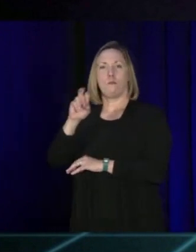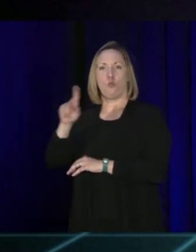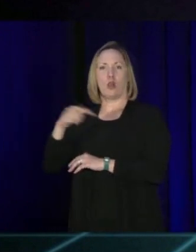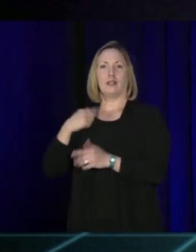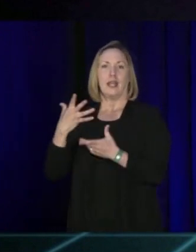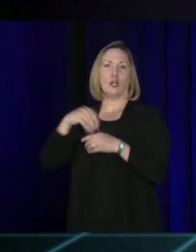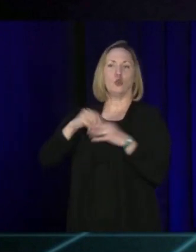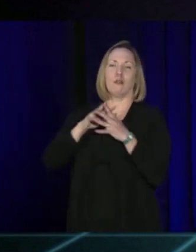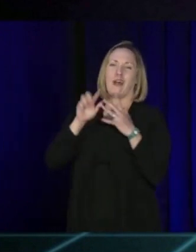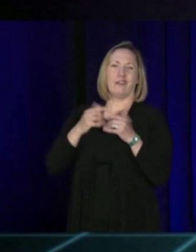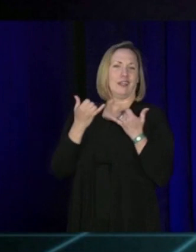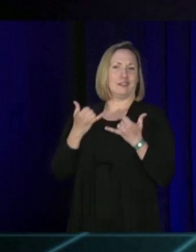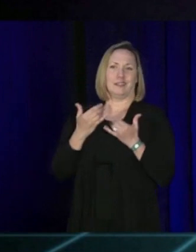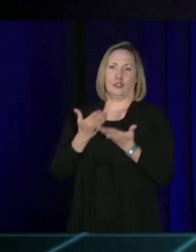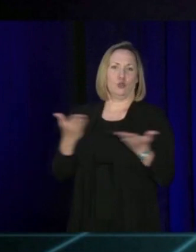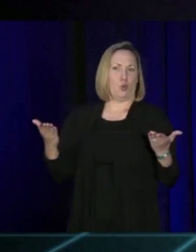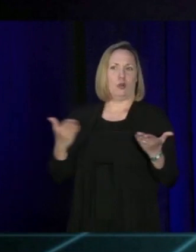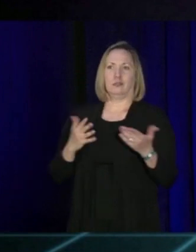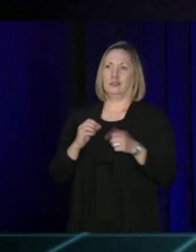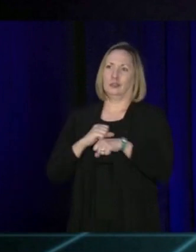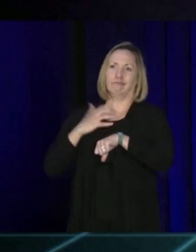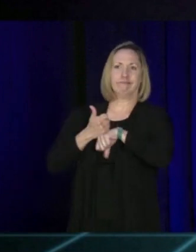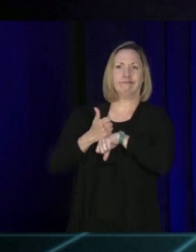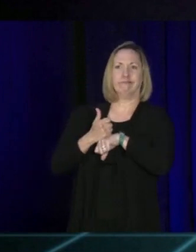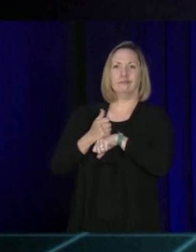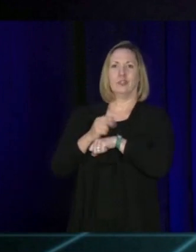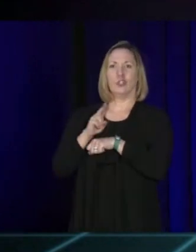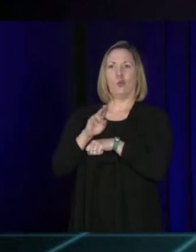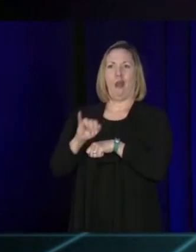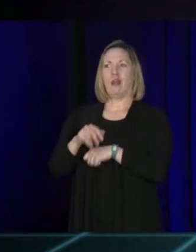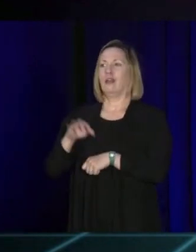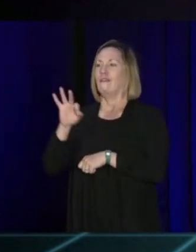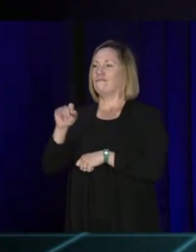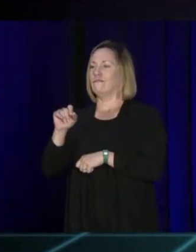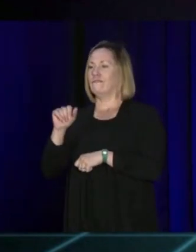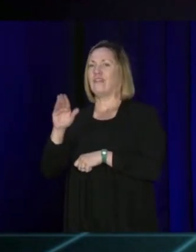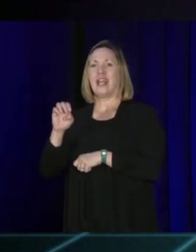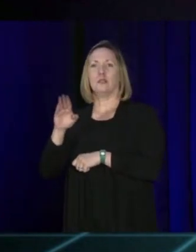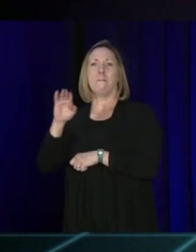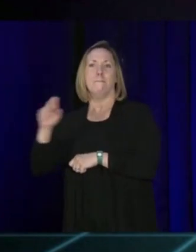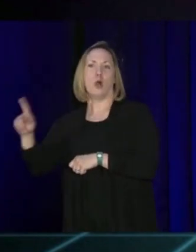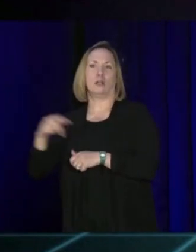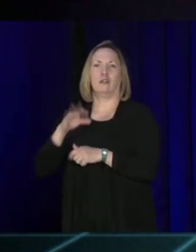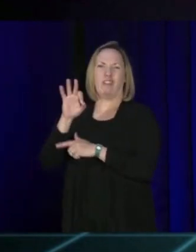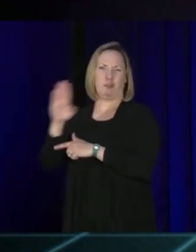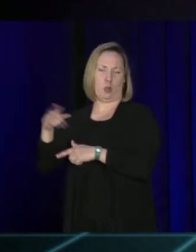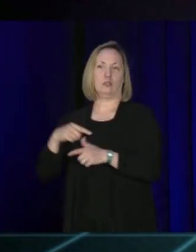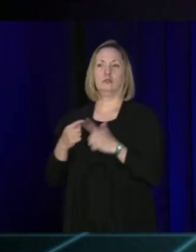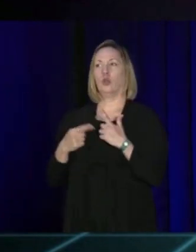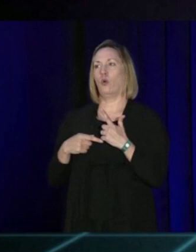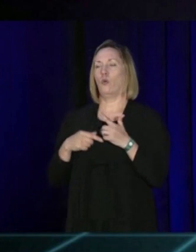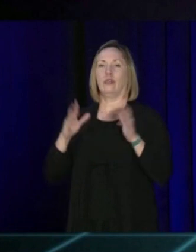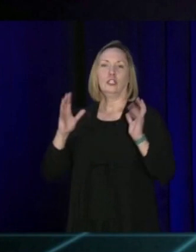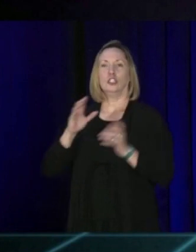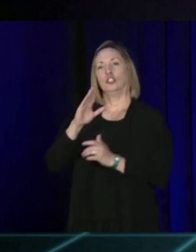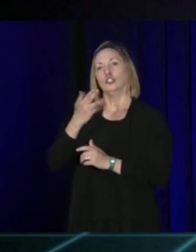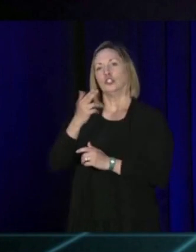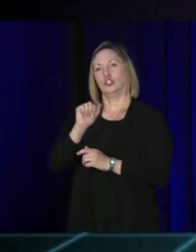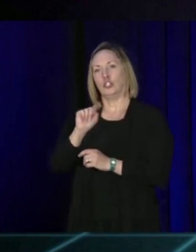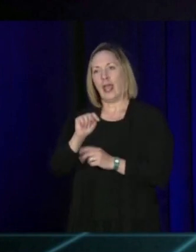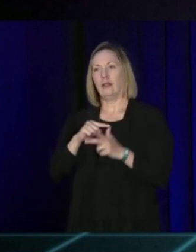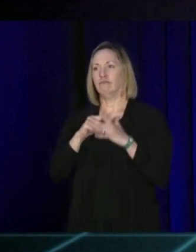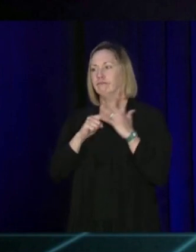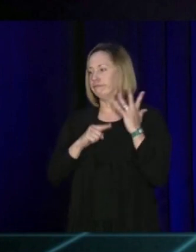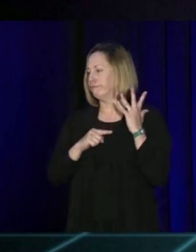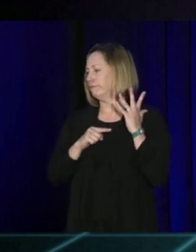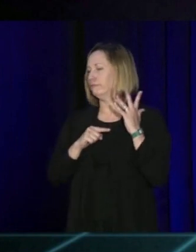to build complex UI at Facebook. So that included the chat, the news feed, and the timeline, and pretty much a lot